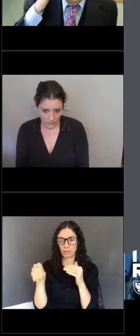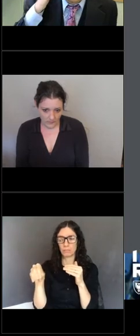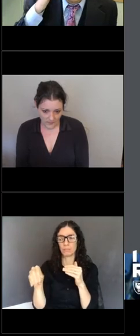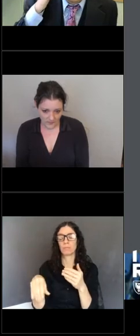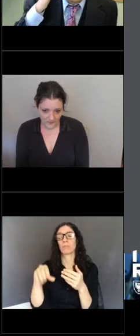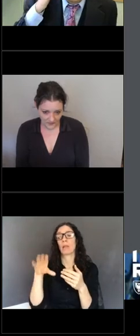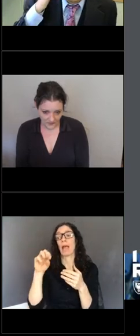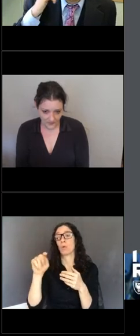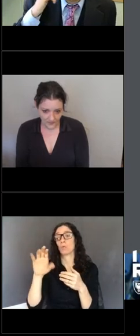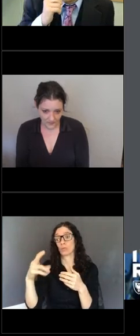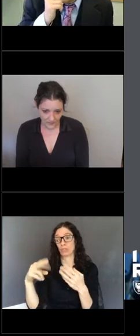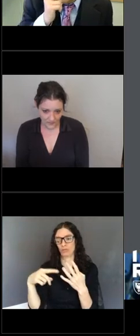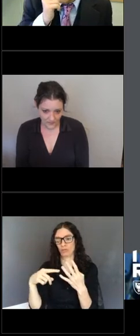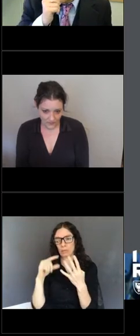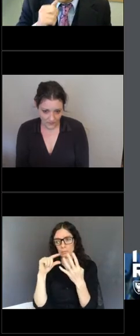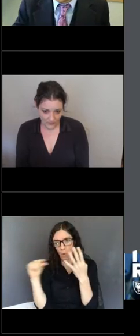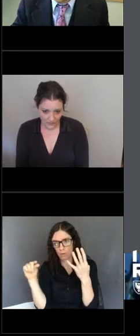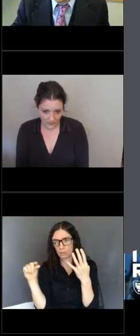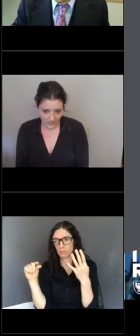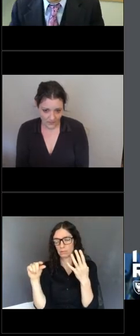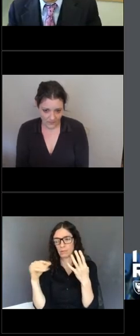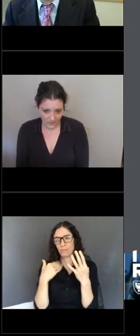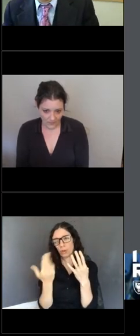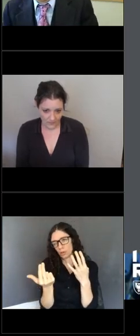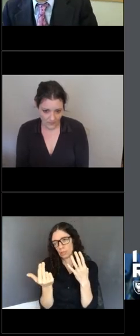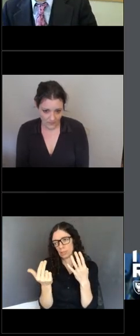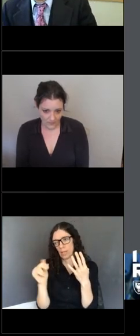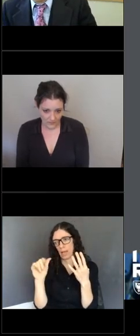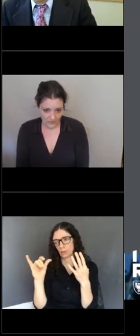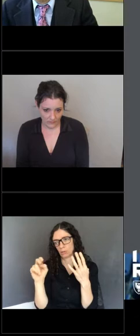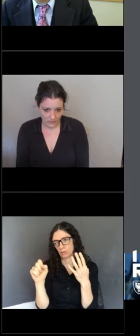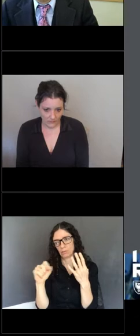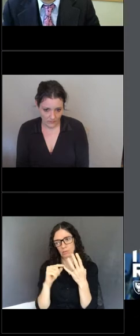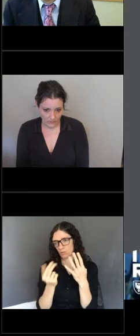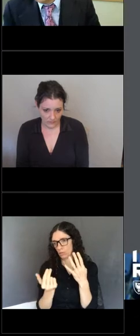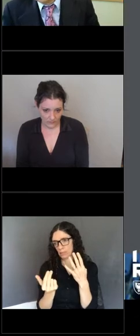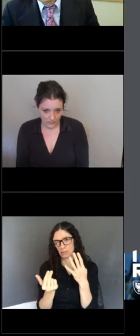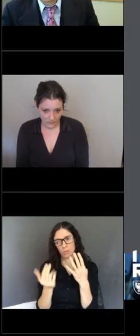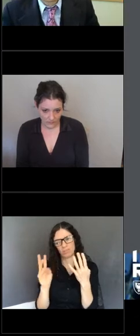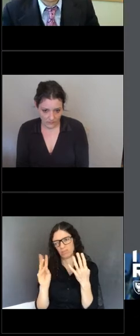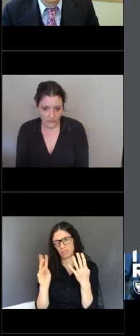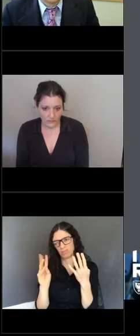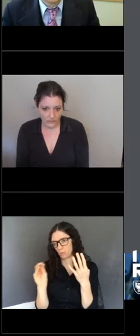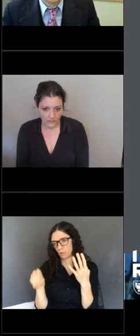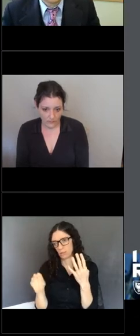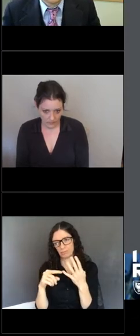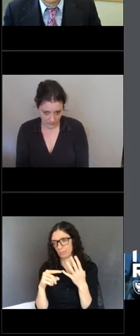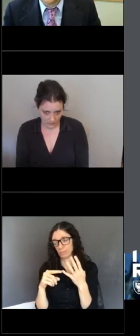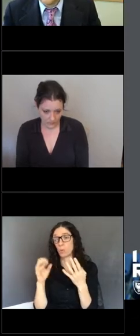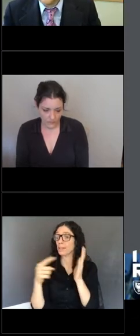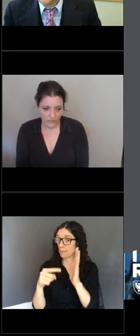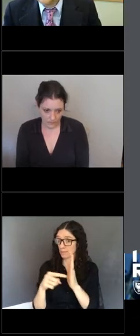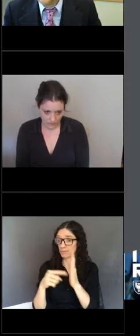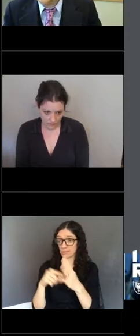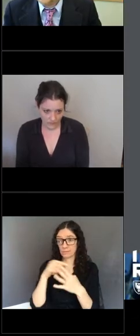smallest category, that had 13 actions or 6%. So examples, so that you guys can